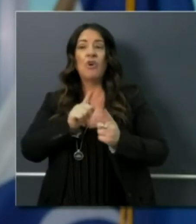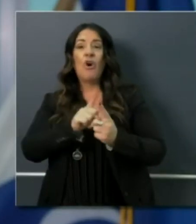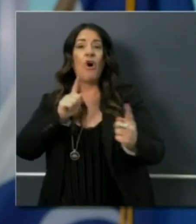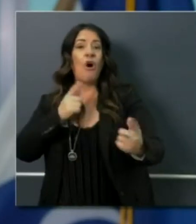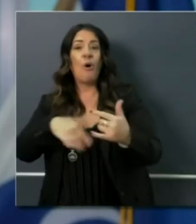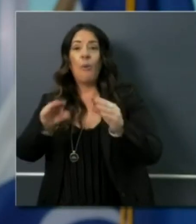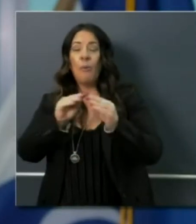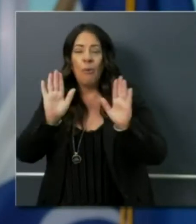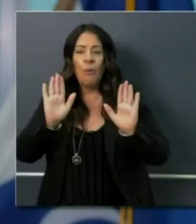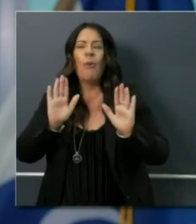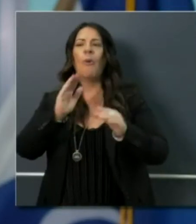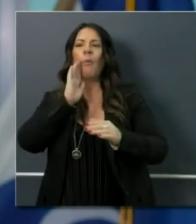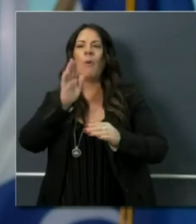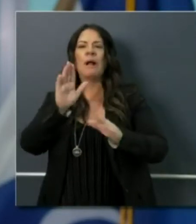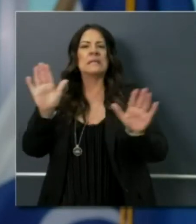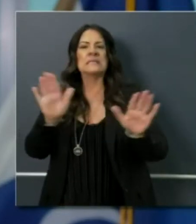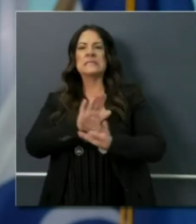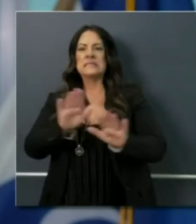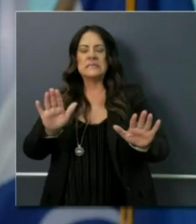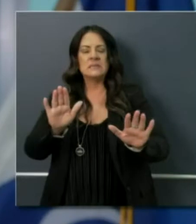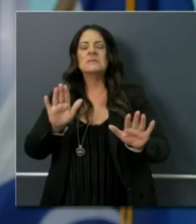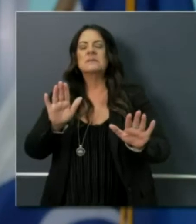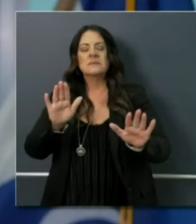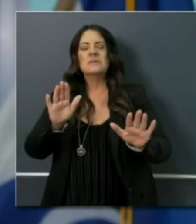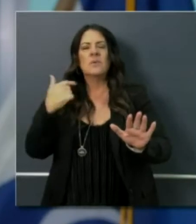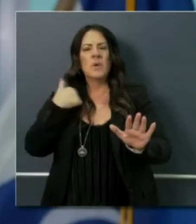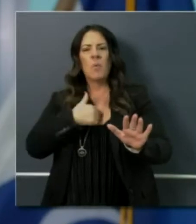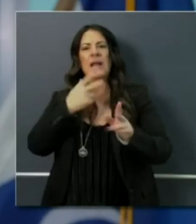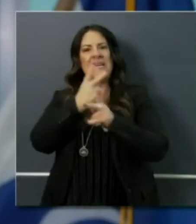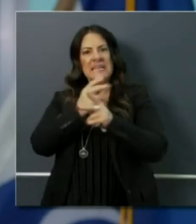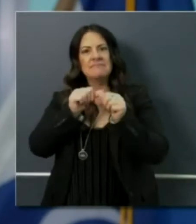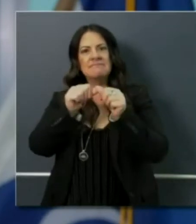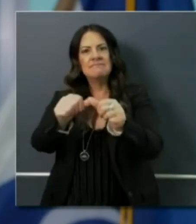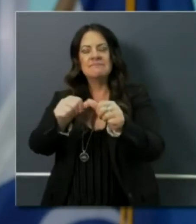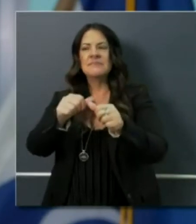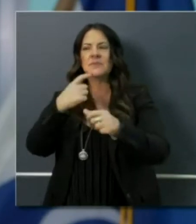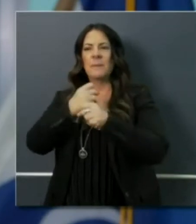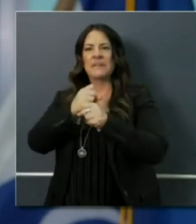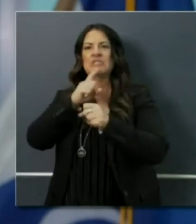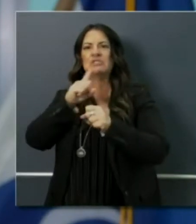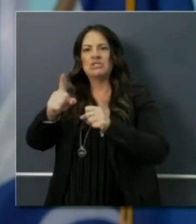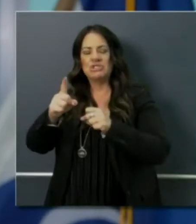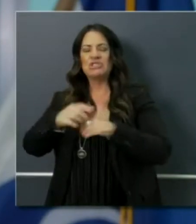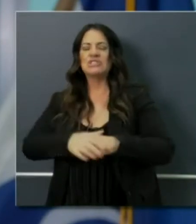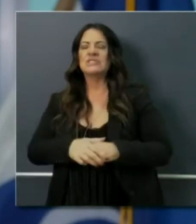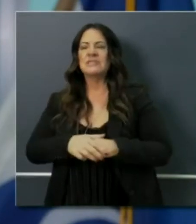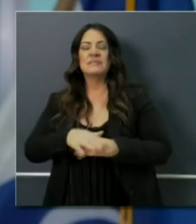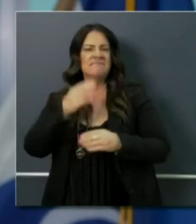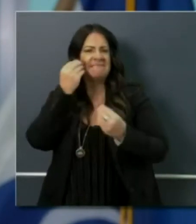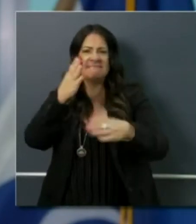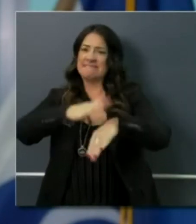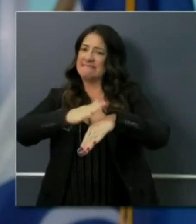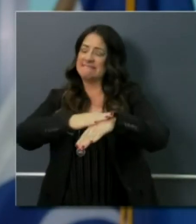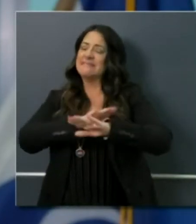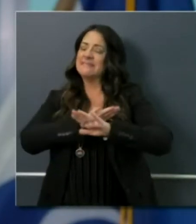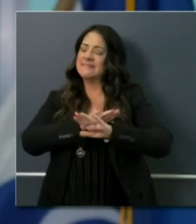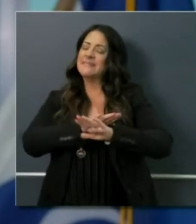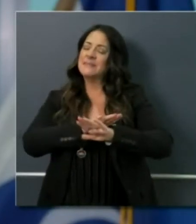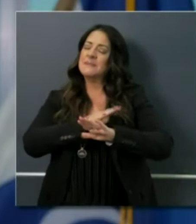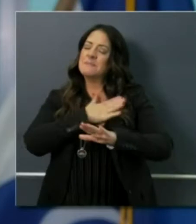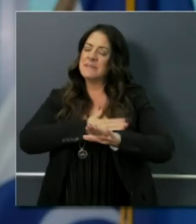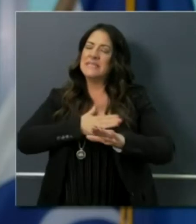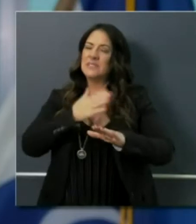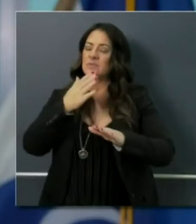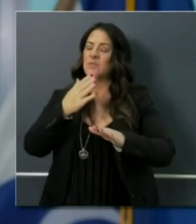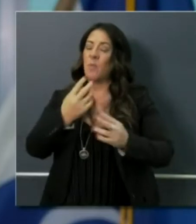see numbers that will change radically and quickly. And so I want to just caution everybody through this